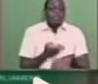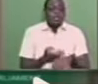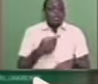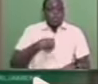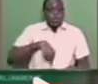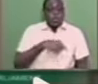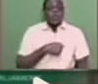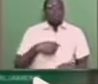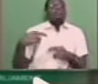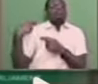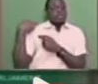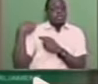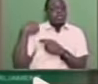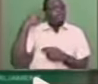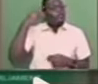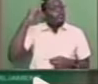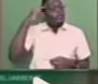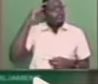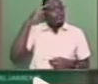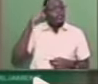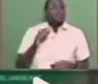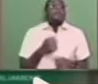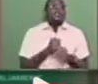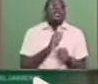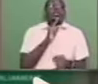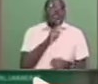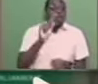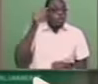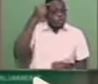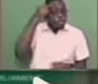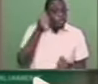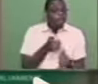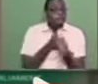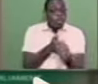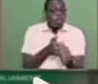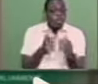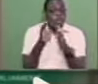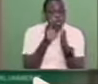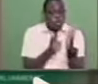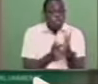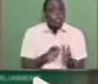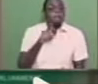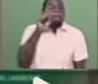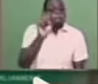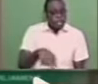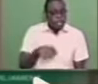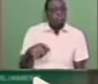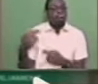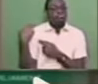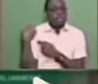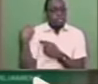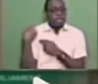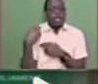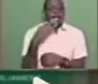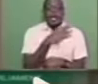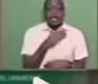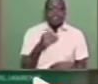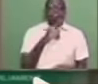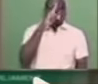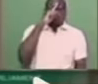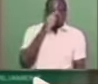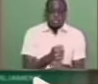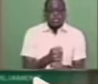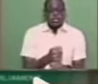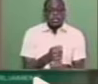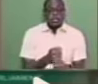lawful means the government to be accountable and transparent. As I survey the horizon on this